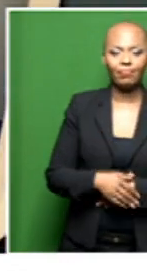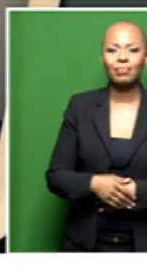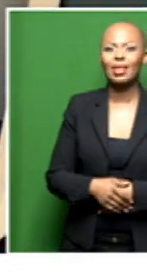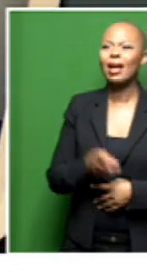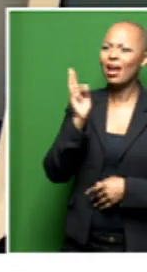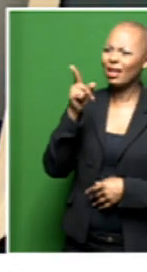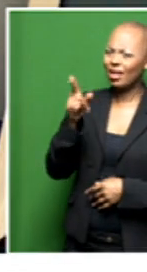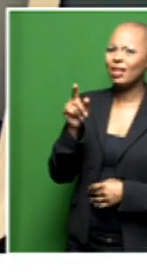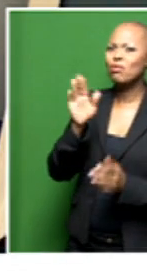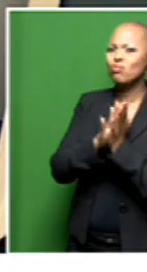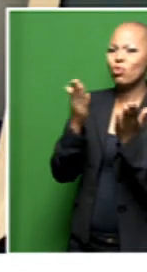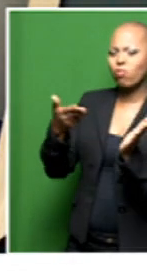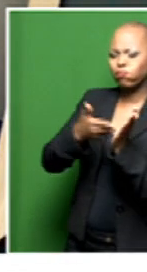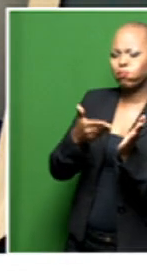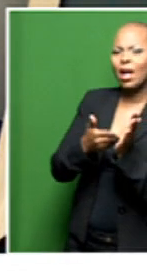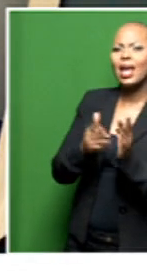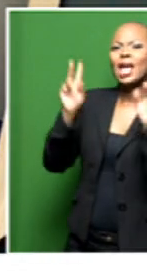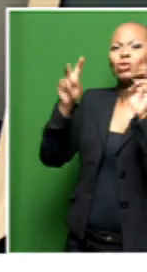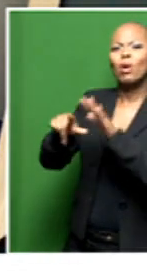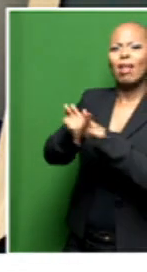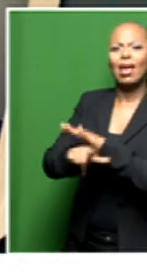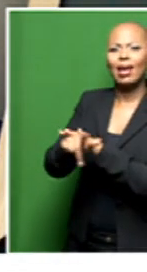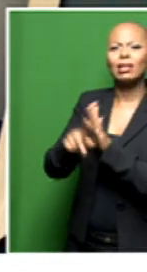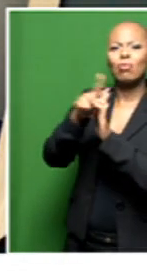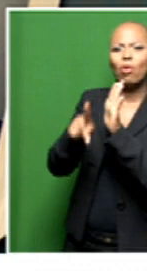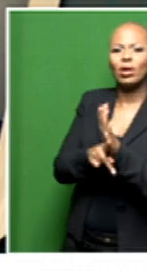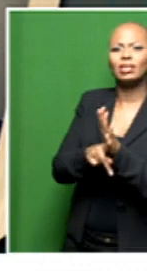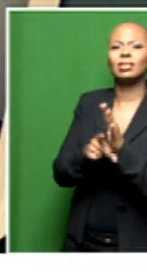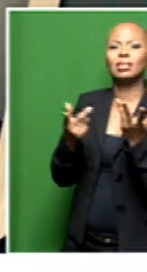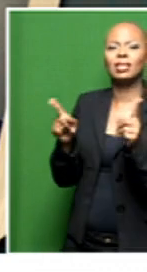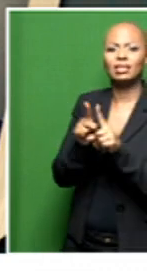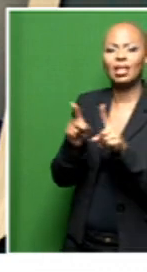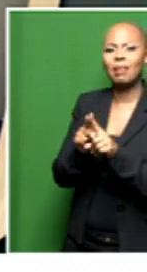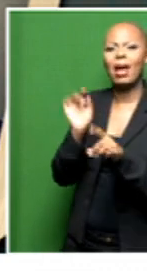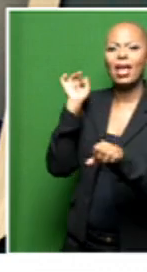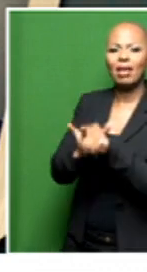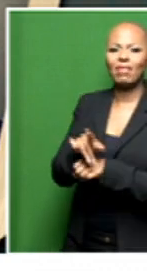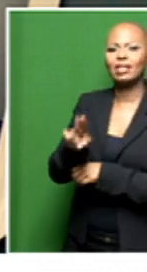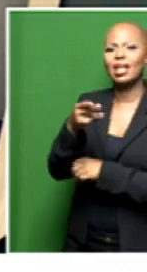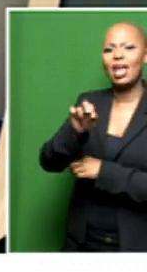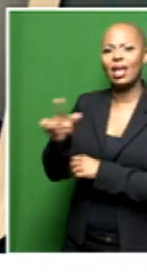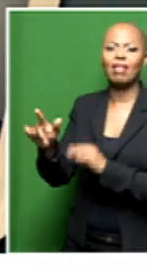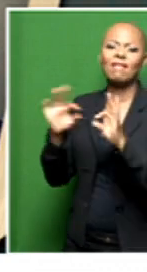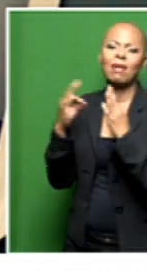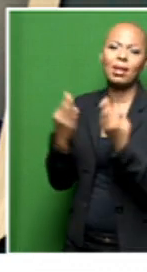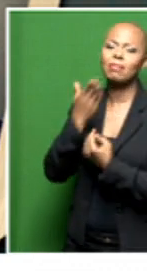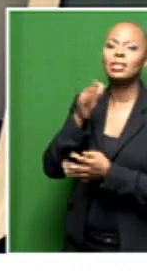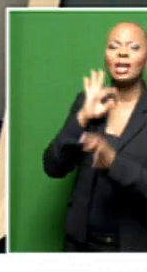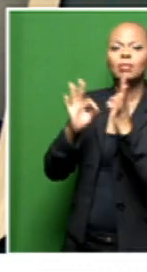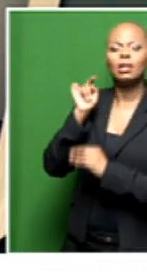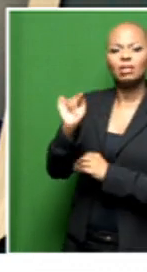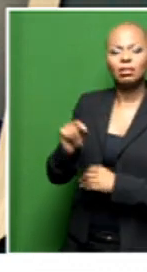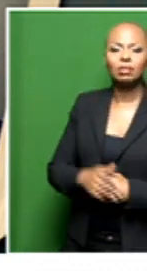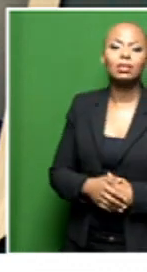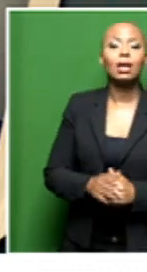land distribution policy in Zimbabwe. You know, it also heavily affects the Hay family. Speak to us about this. So